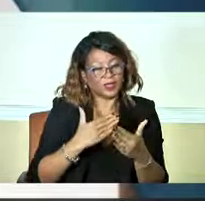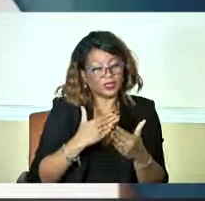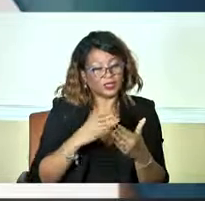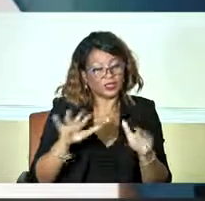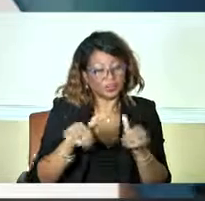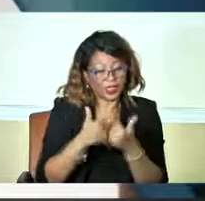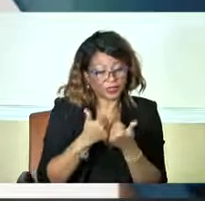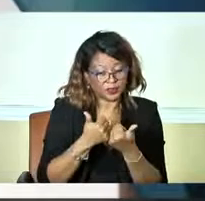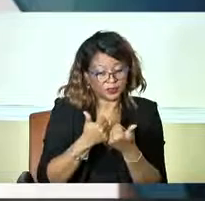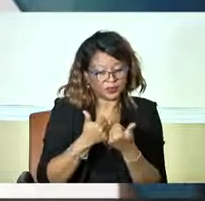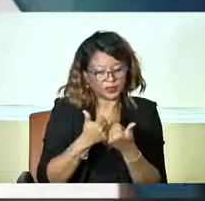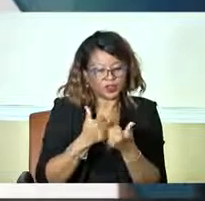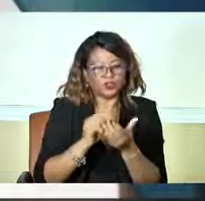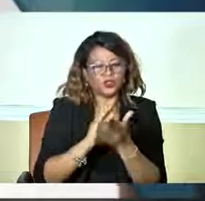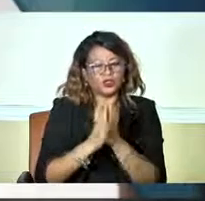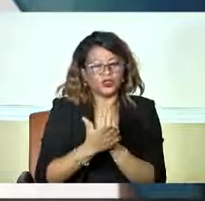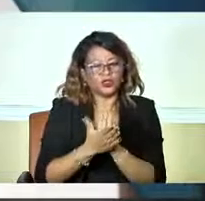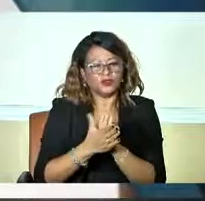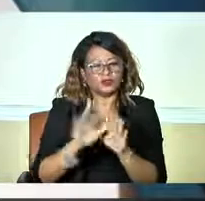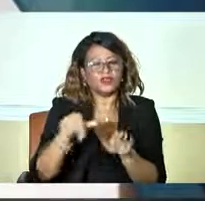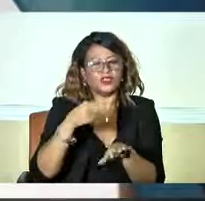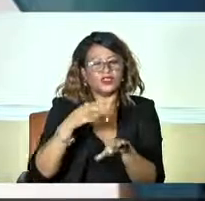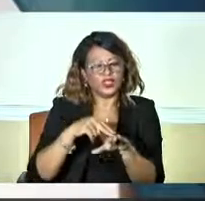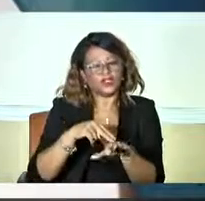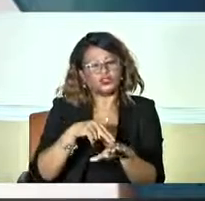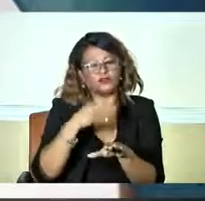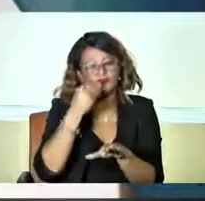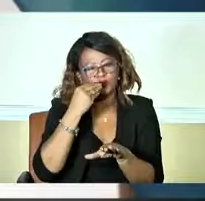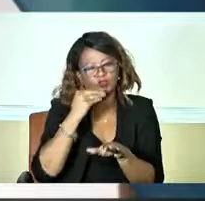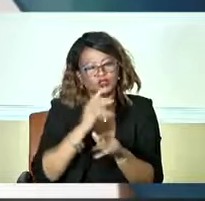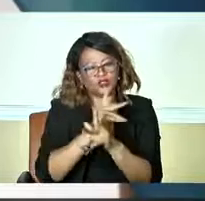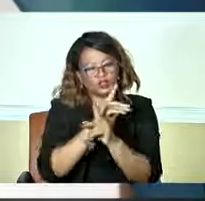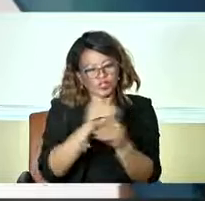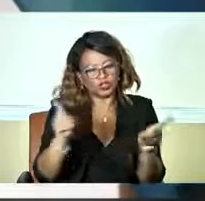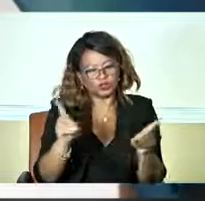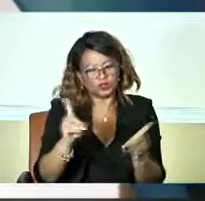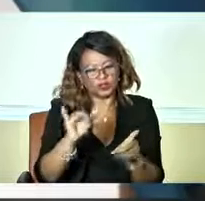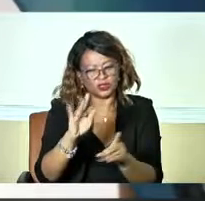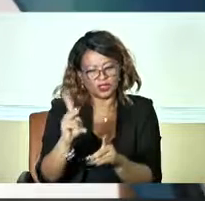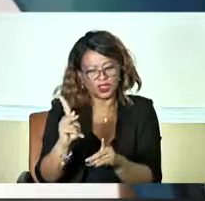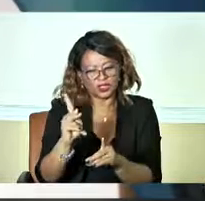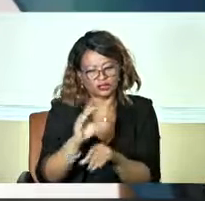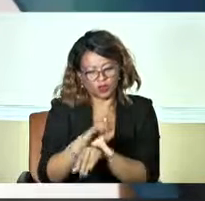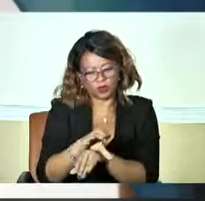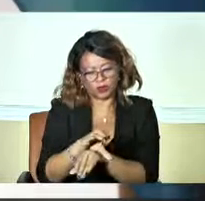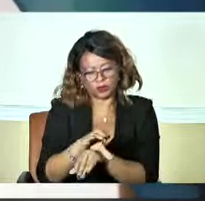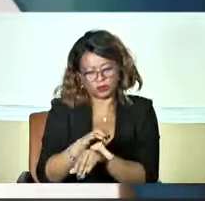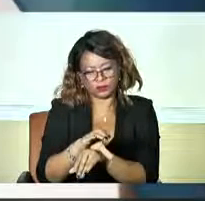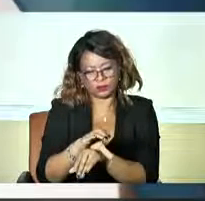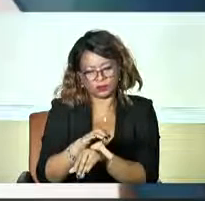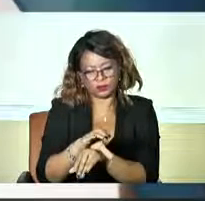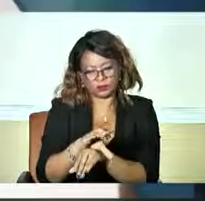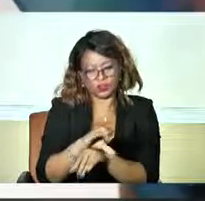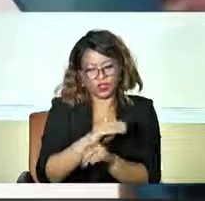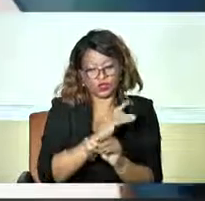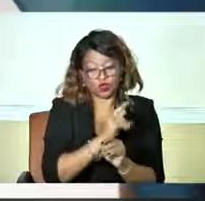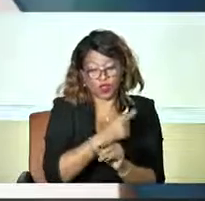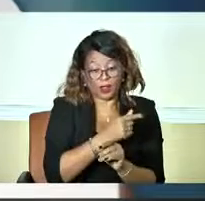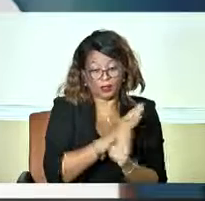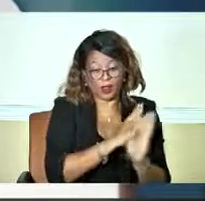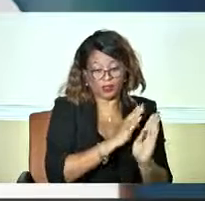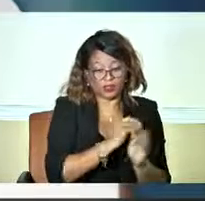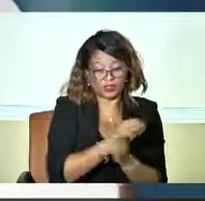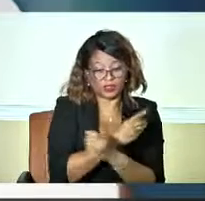COVID-19 was the creation of the National Food Distribution Task Force, and subsequently, the Grand Bahama